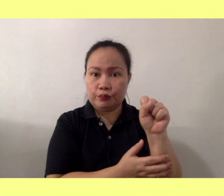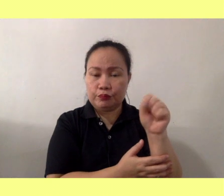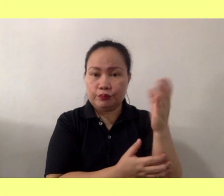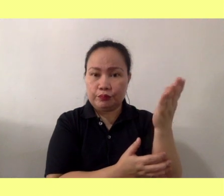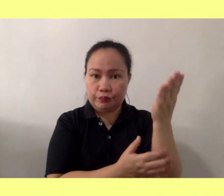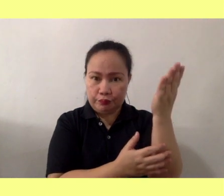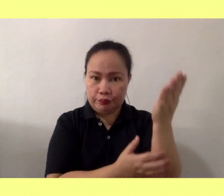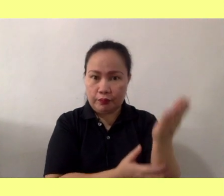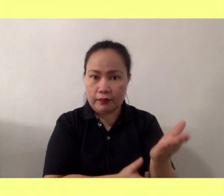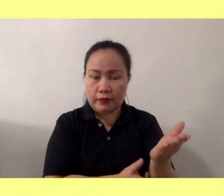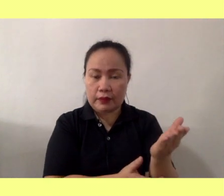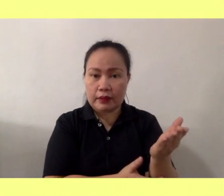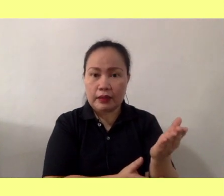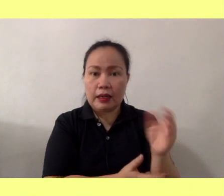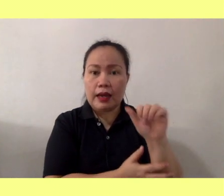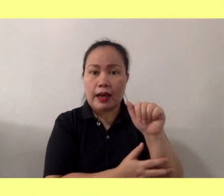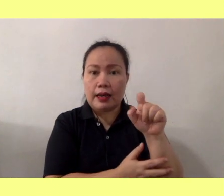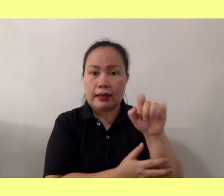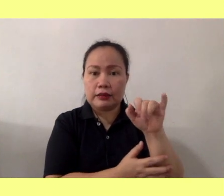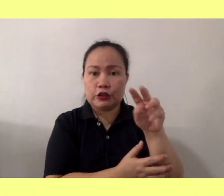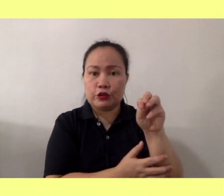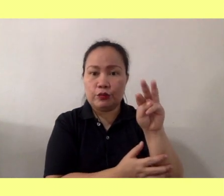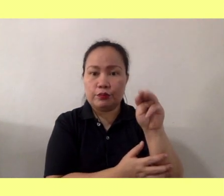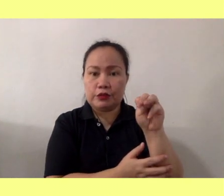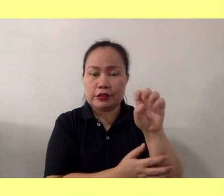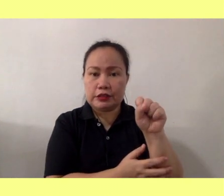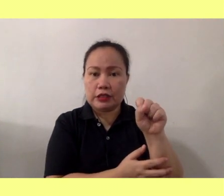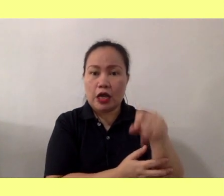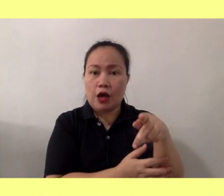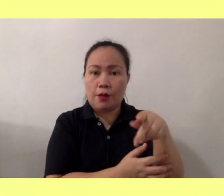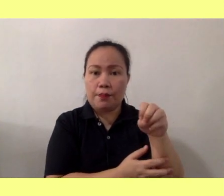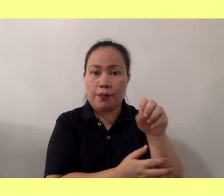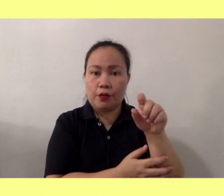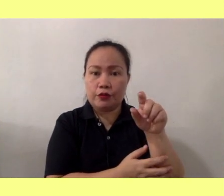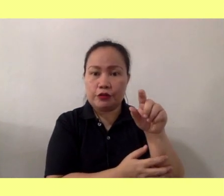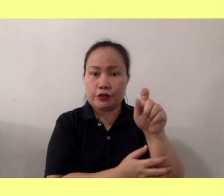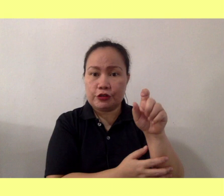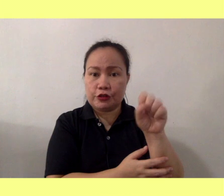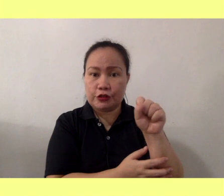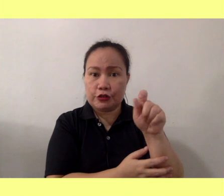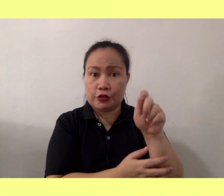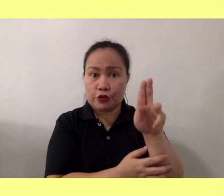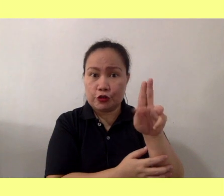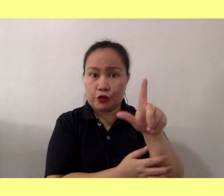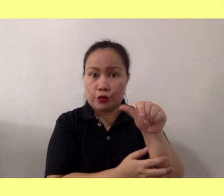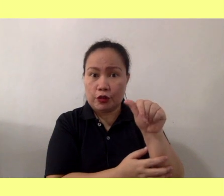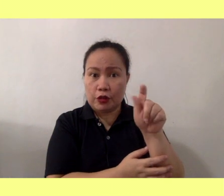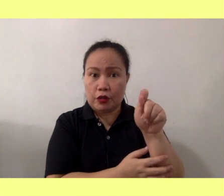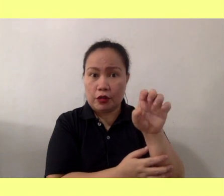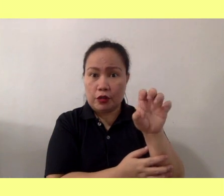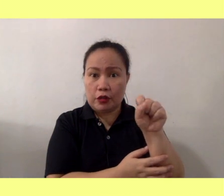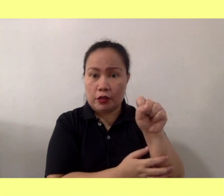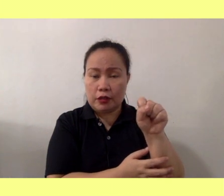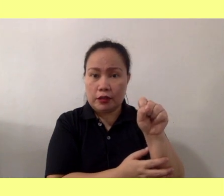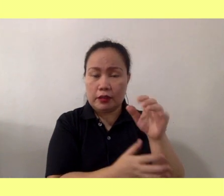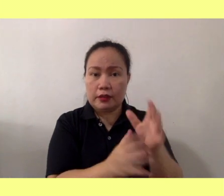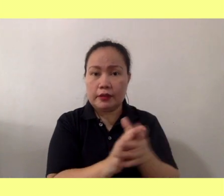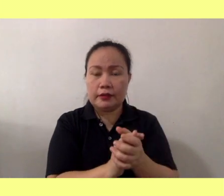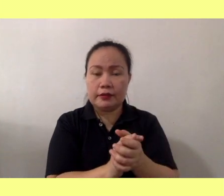So, dyan po natin yan tatalakayin. And the theorems, where we have